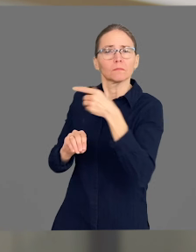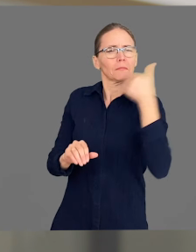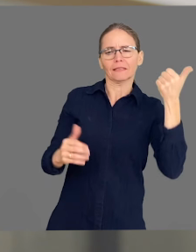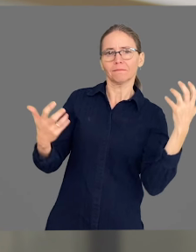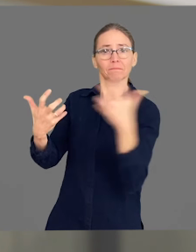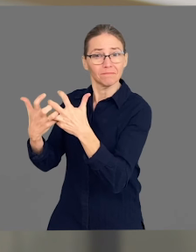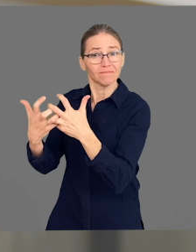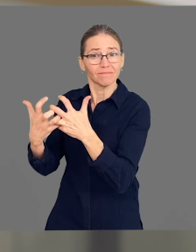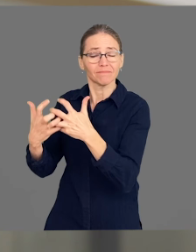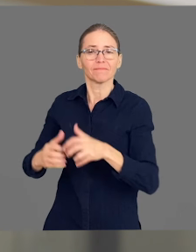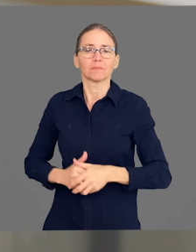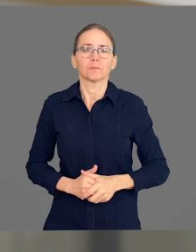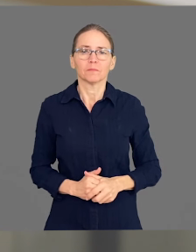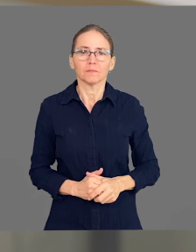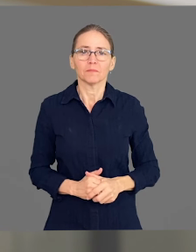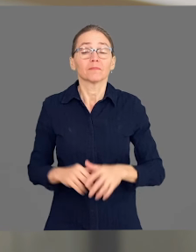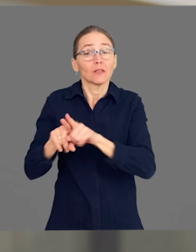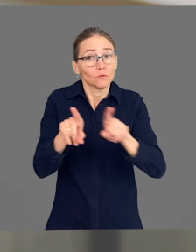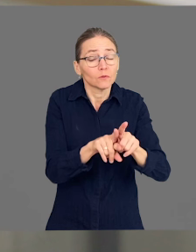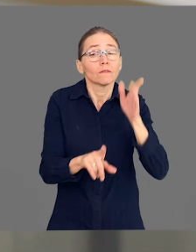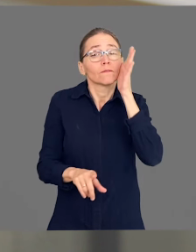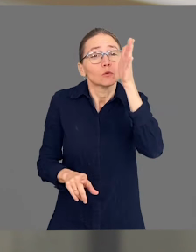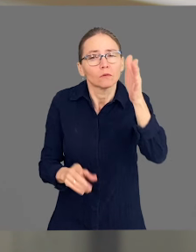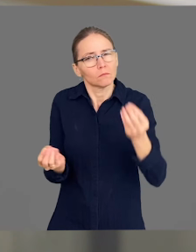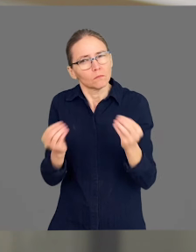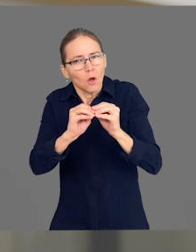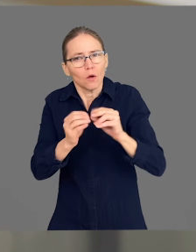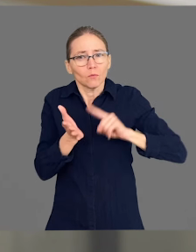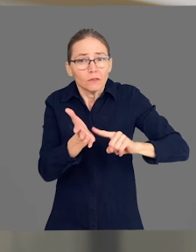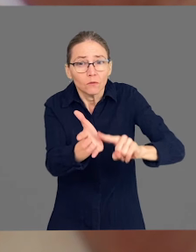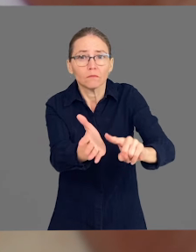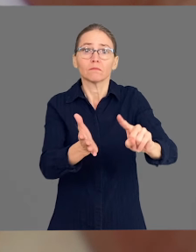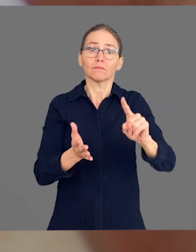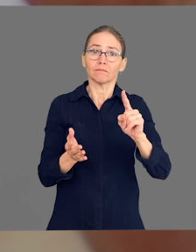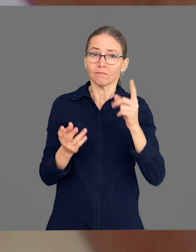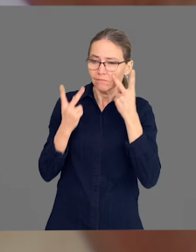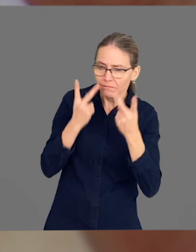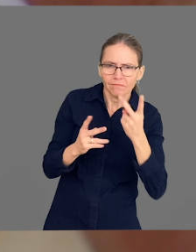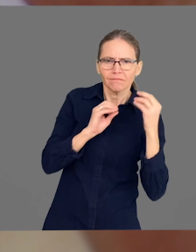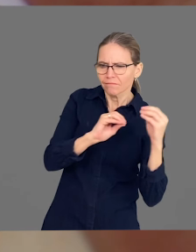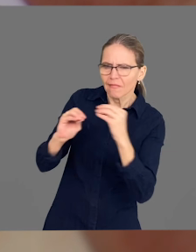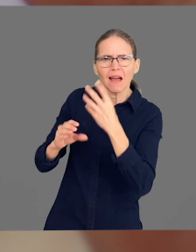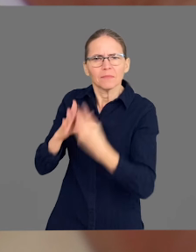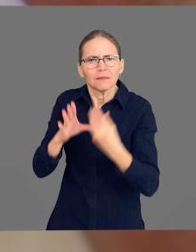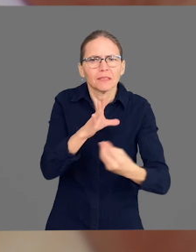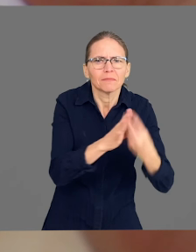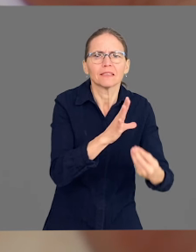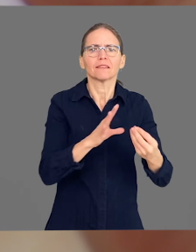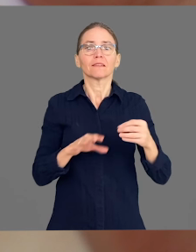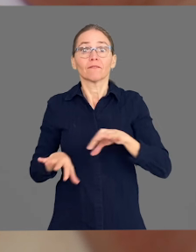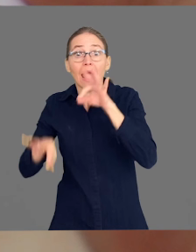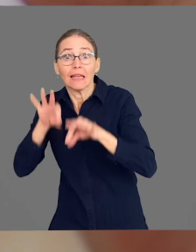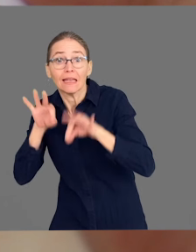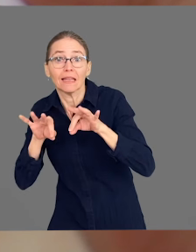on the development of future studies to better understand where gaps are in practice, to continue building on what we've already learned. So